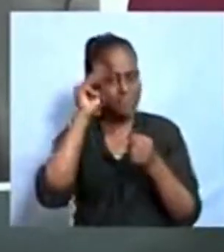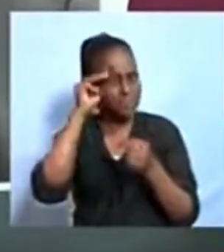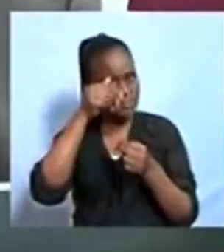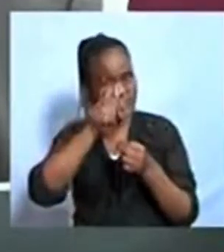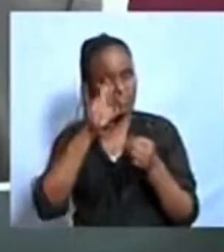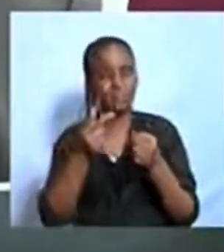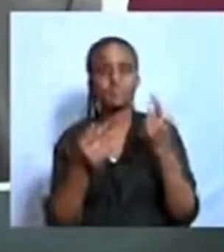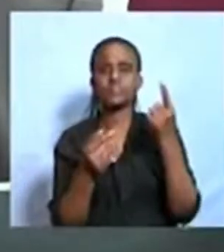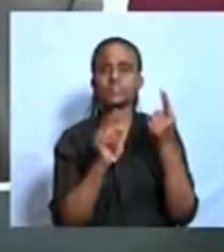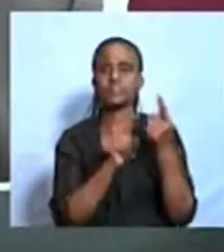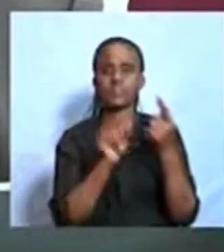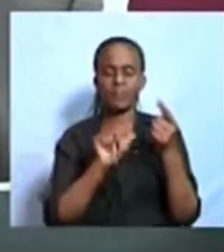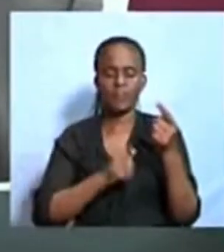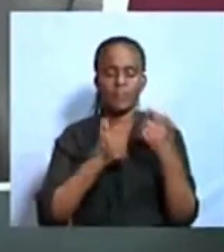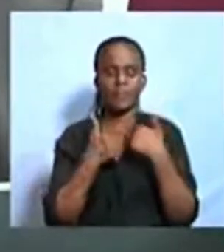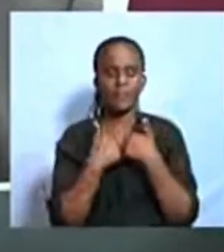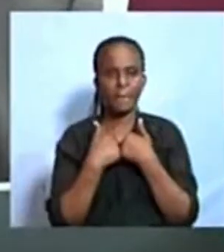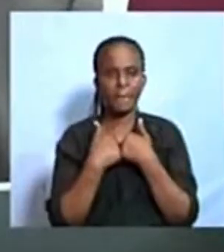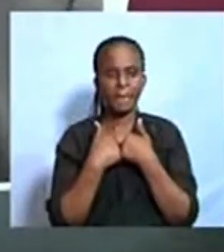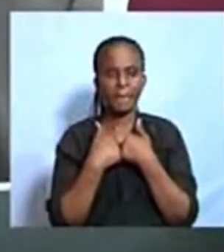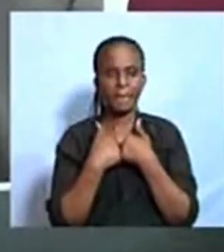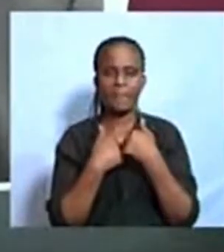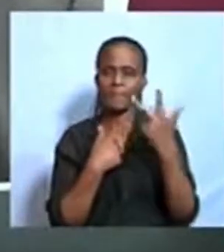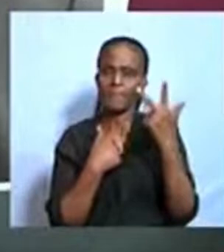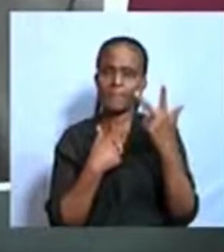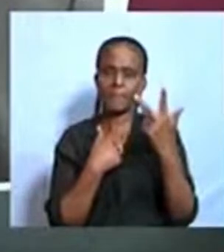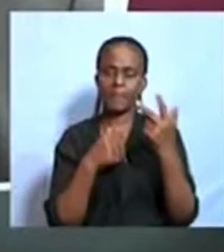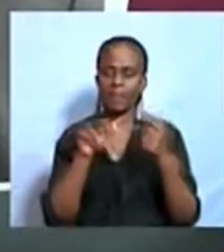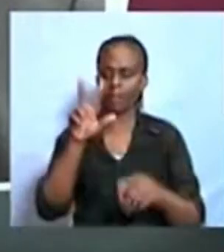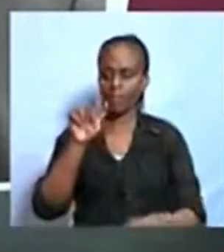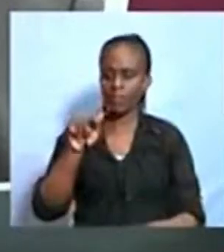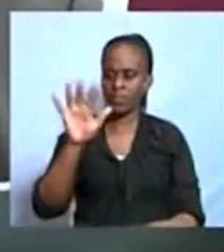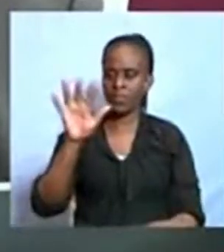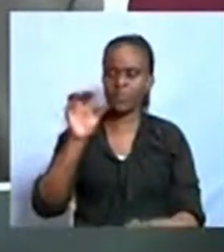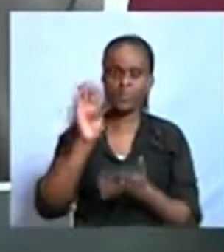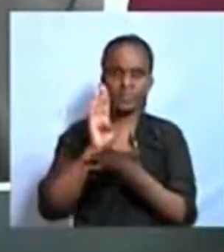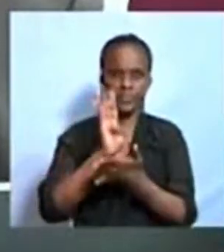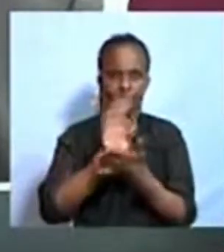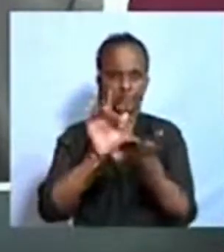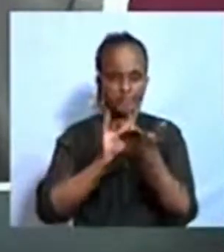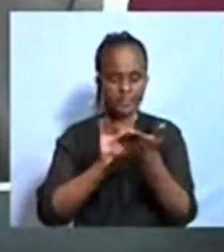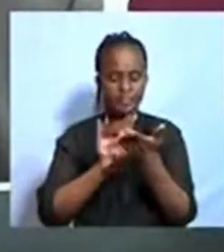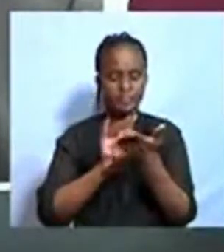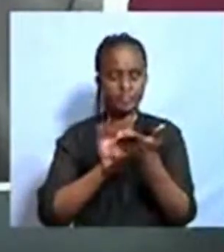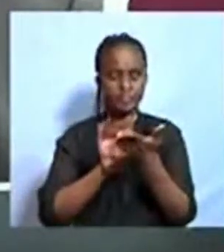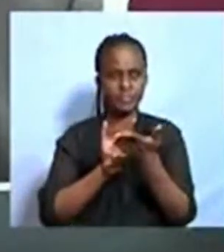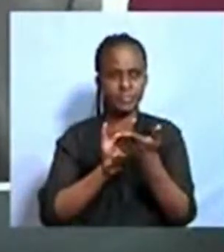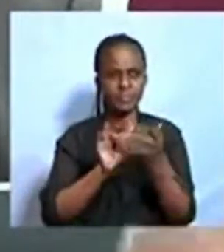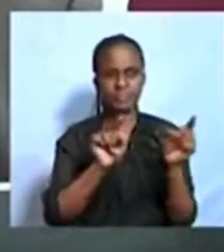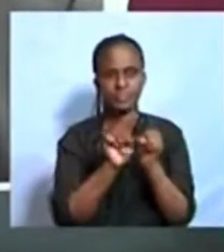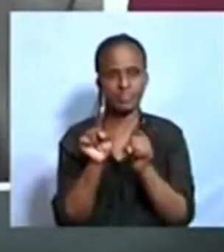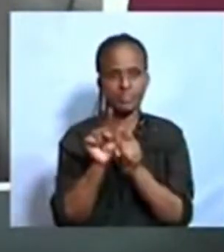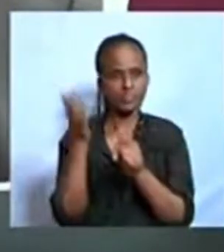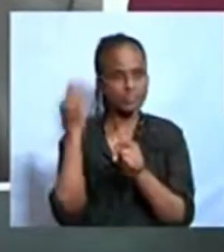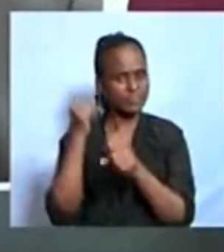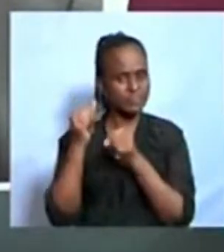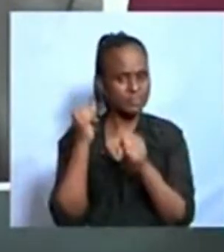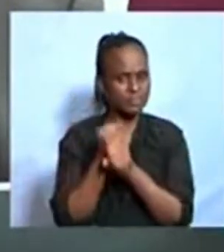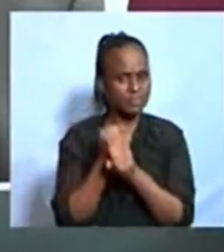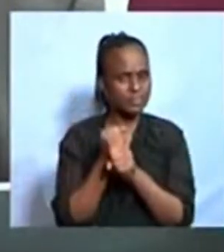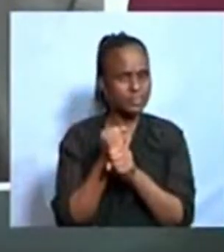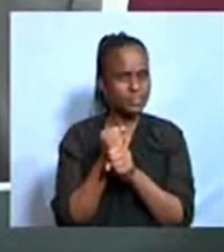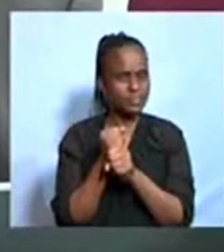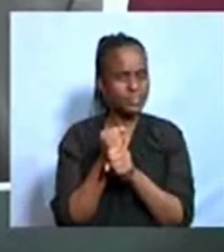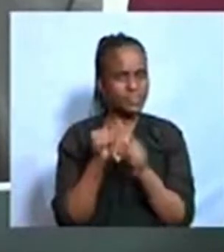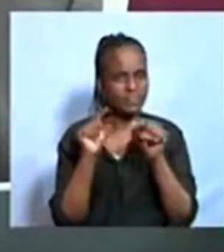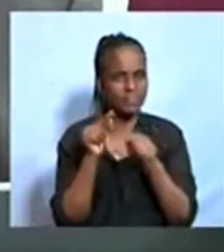of them. We had a 3.5 billion allocation of drugs, I think, or so last year. No,